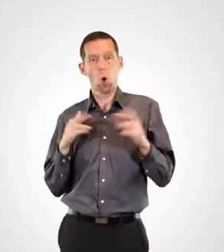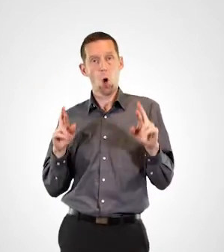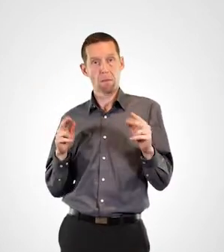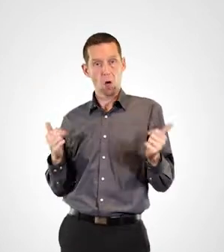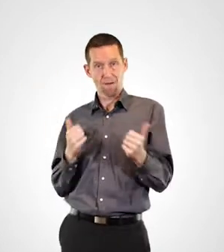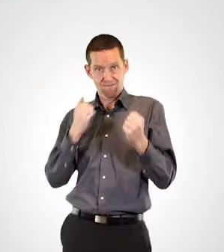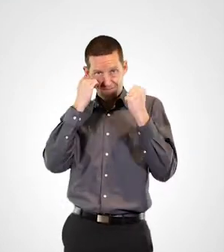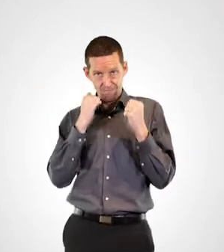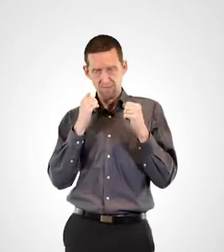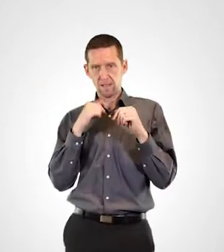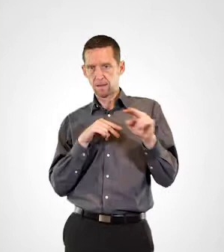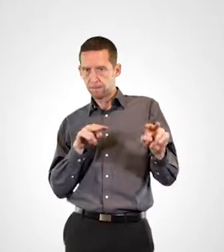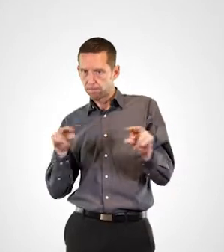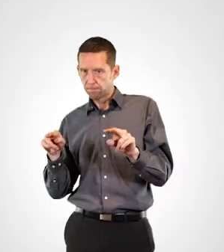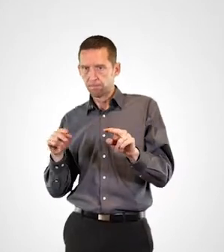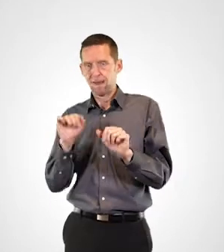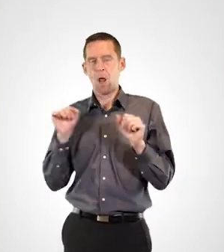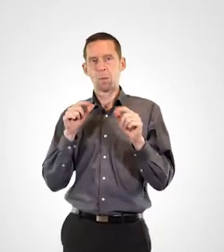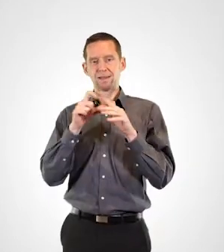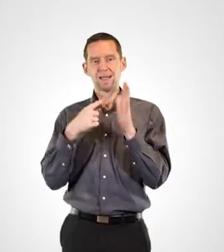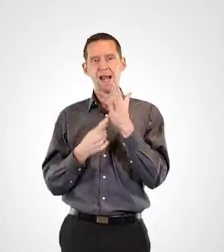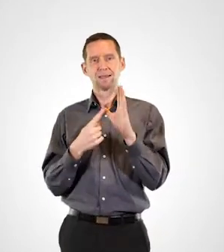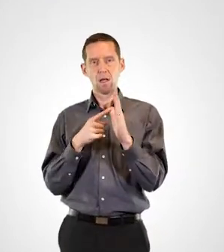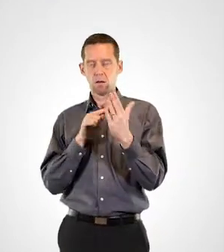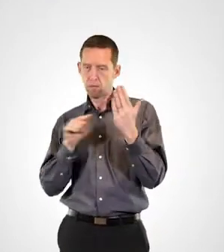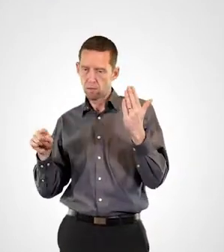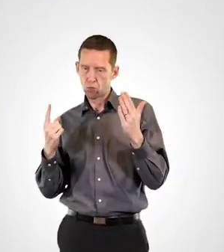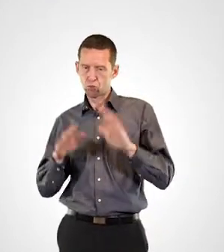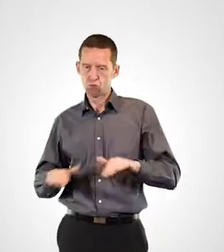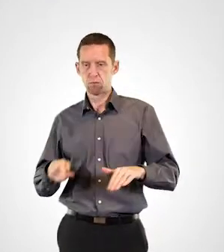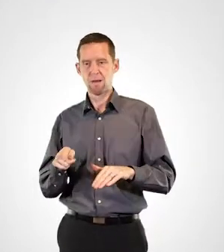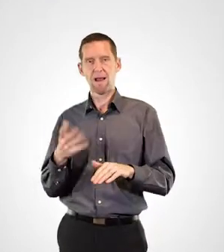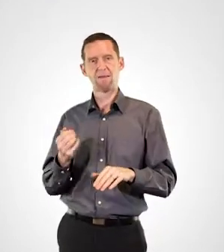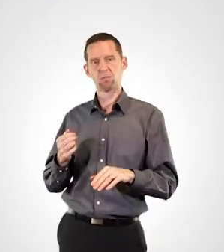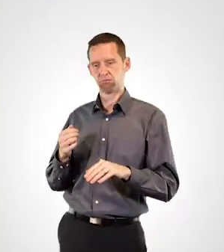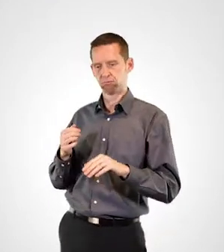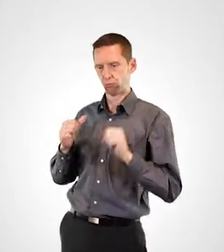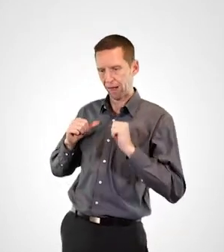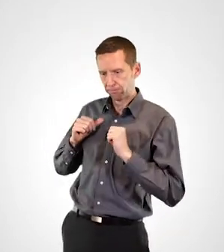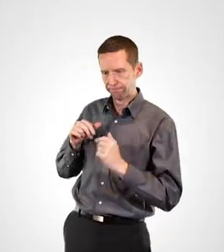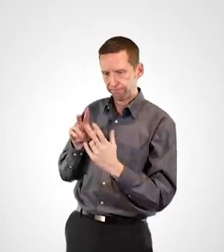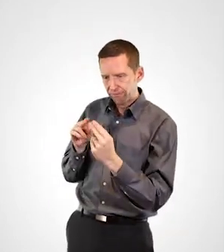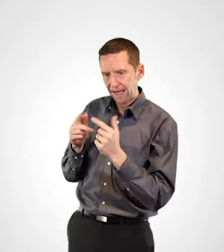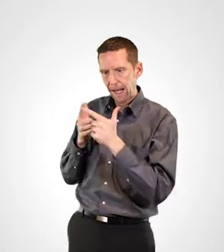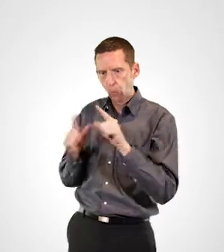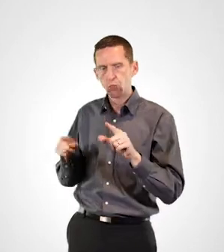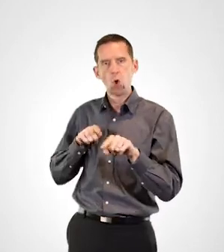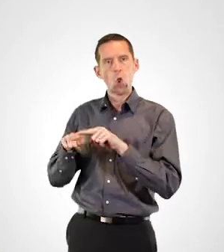enough of these cases, we may actually have our own sort of normative data for kiddies who are being trained in typical language and learning